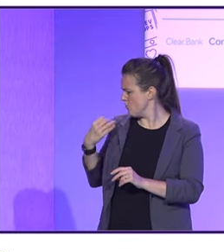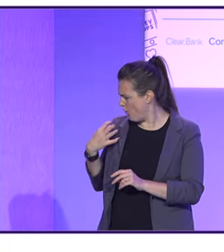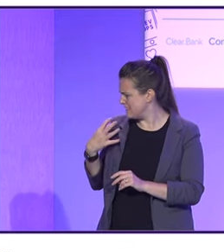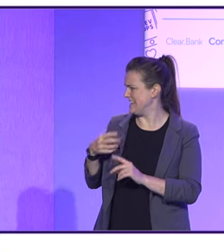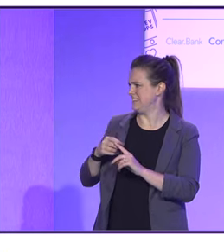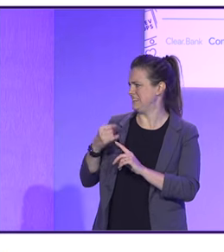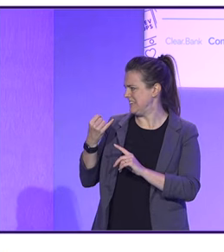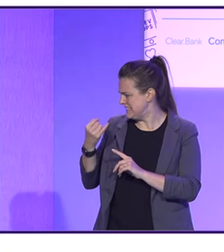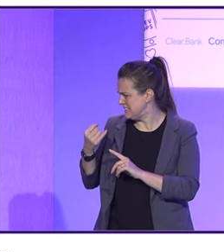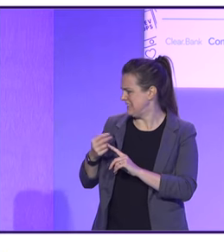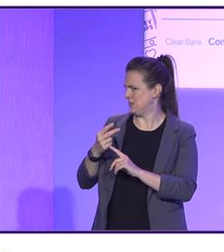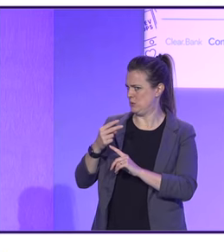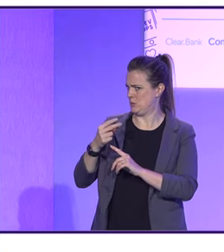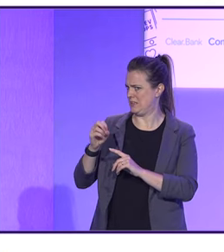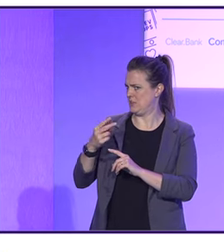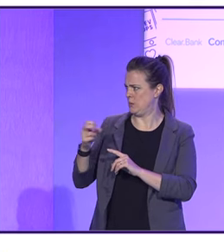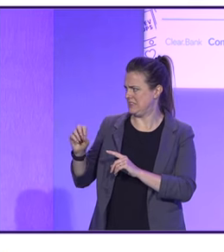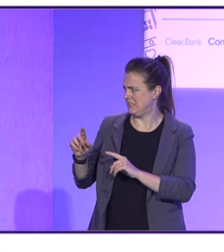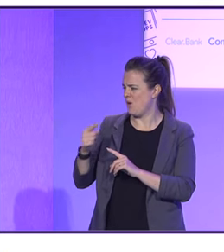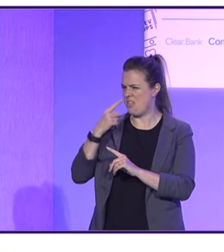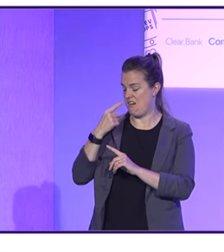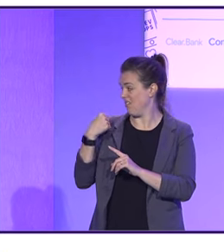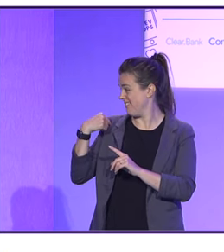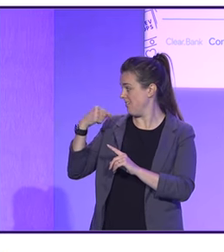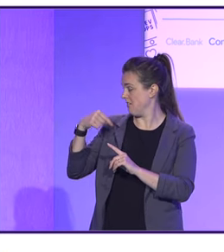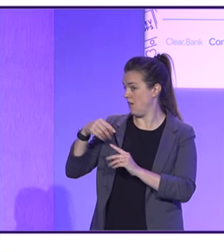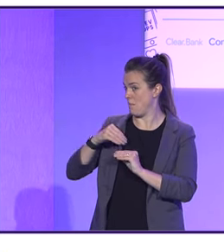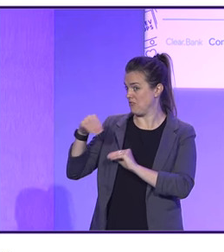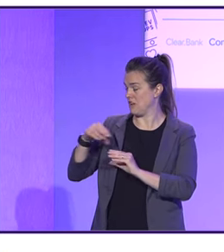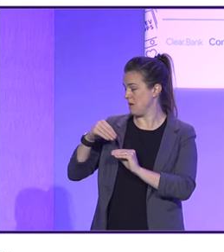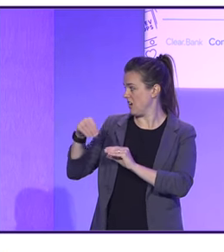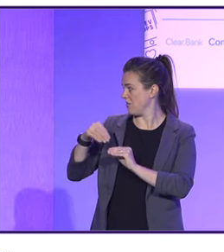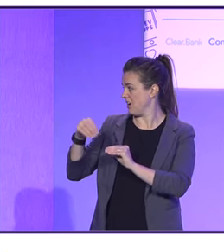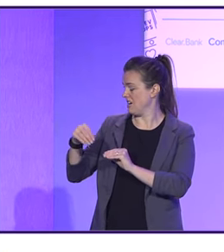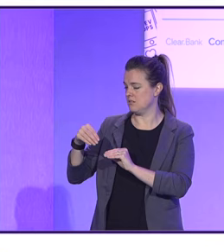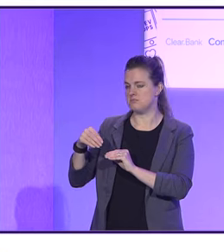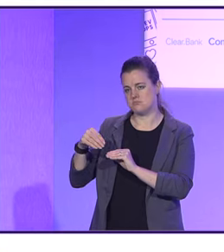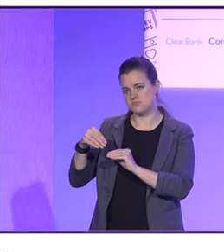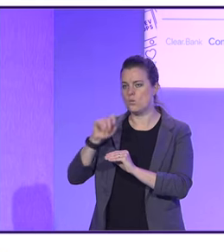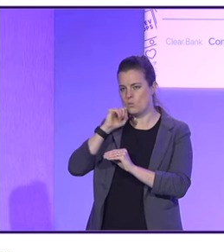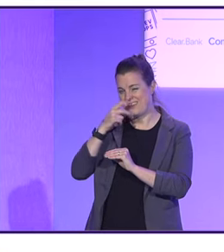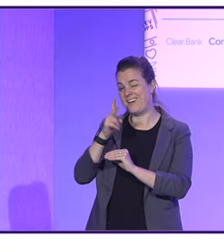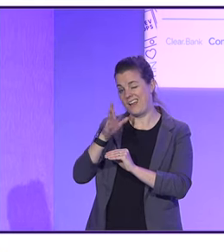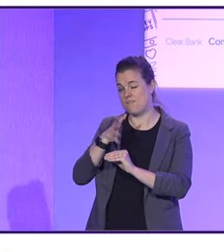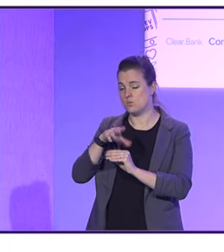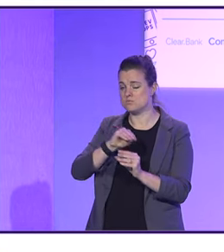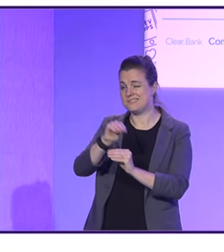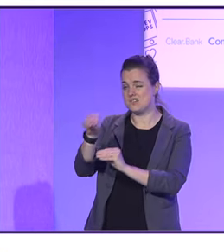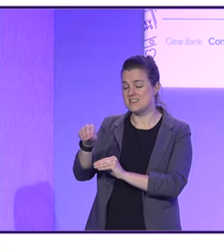and you think, are we not going to do another migration? And I think part of the fact of working in government is that we do fair and open